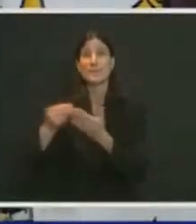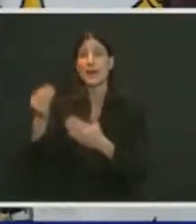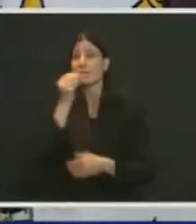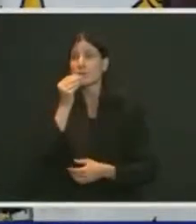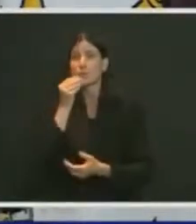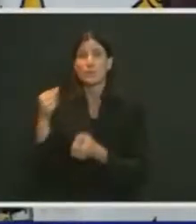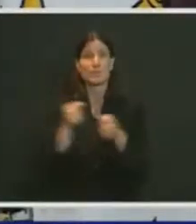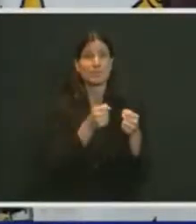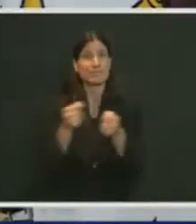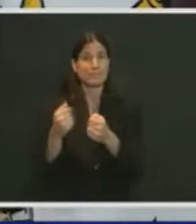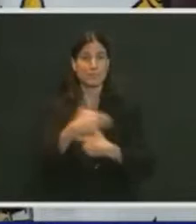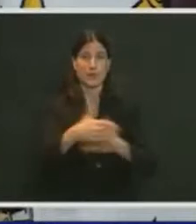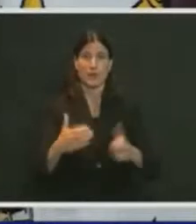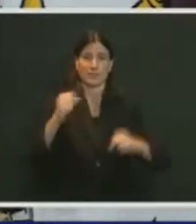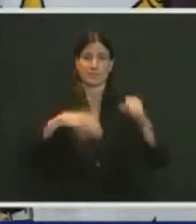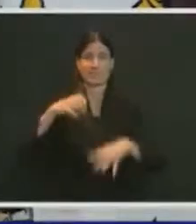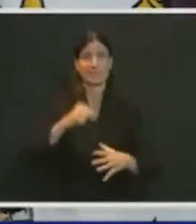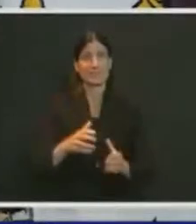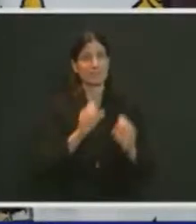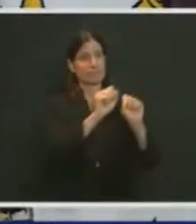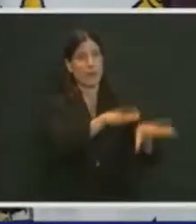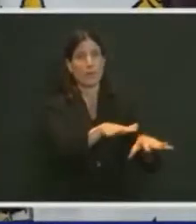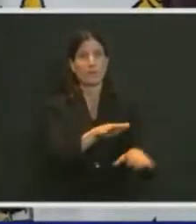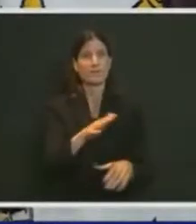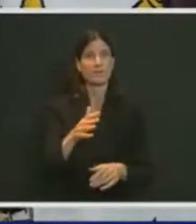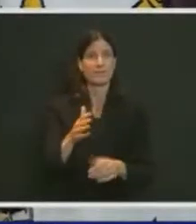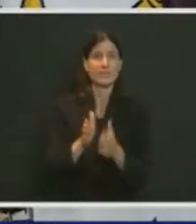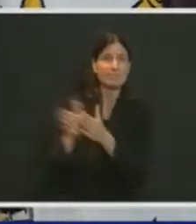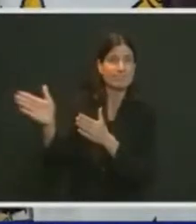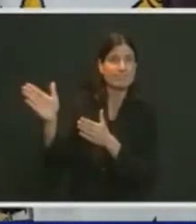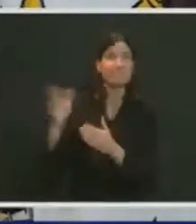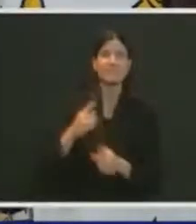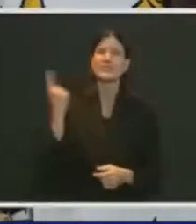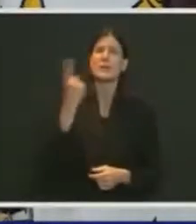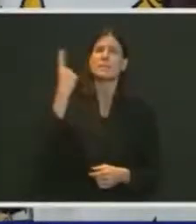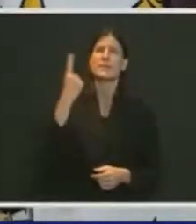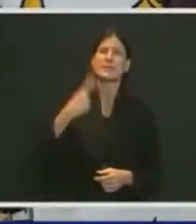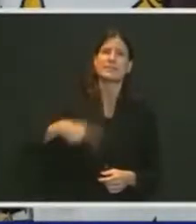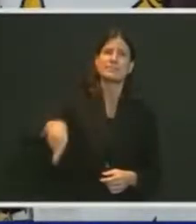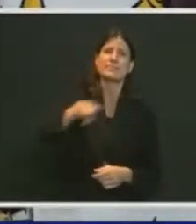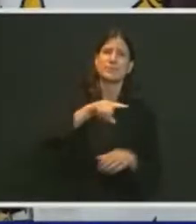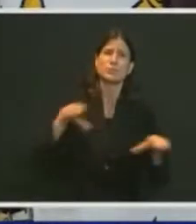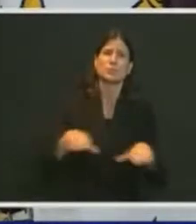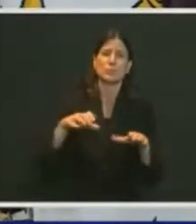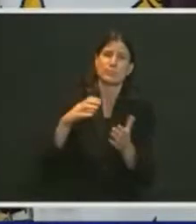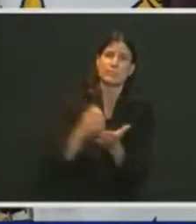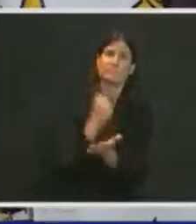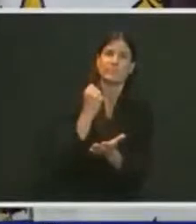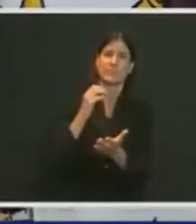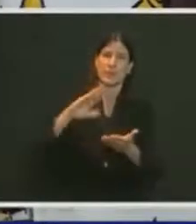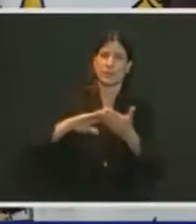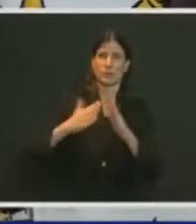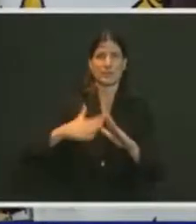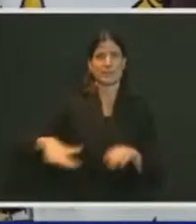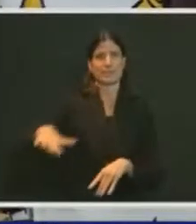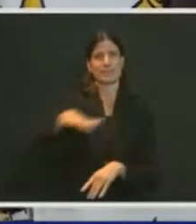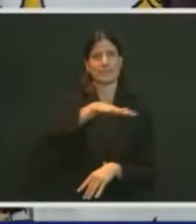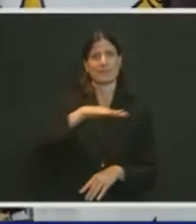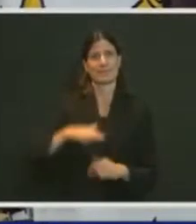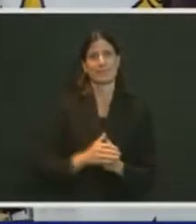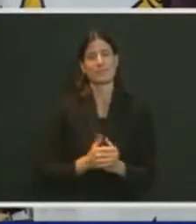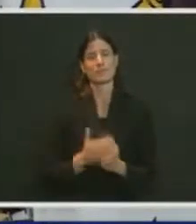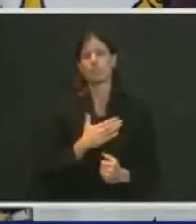this. And I have been so impressed by the kindness and generosity of spirit of